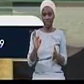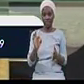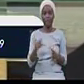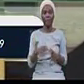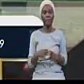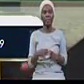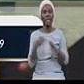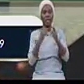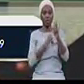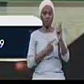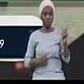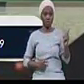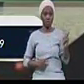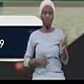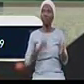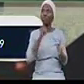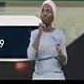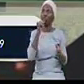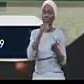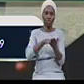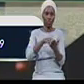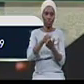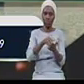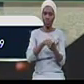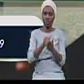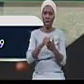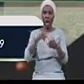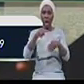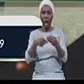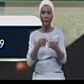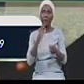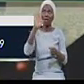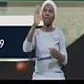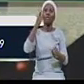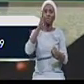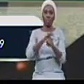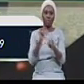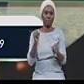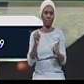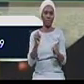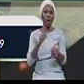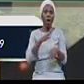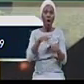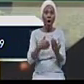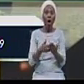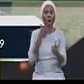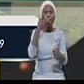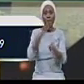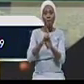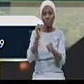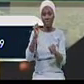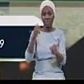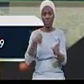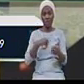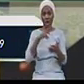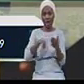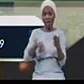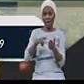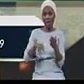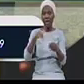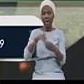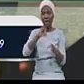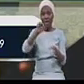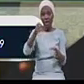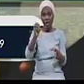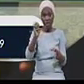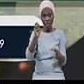not slack concerning his promise. All those promises we have read in Joel chapter 2, and other promises